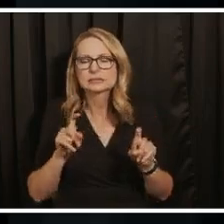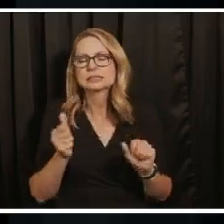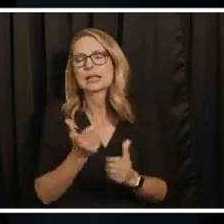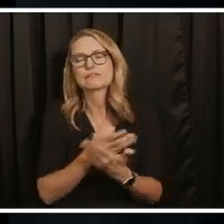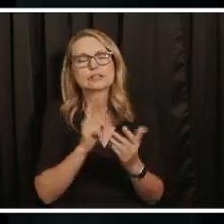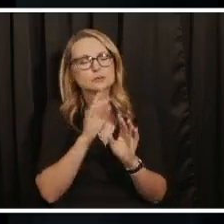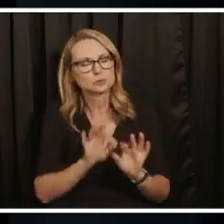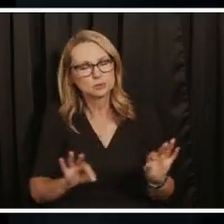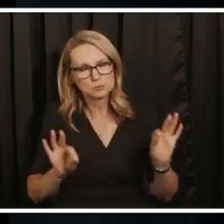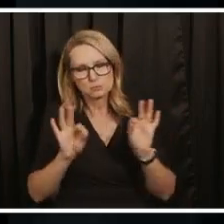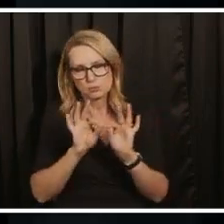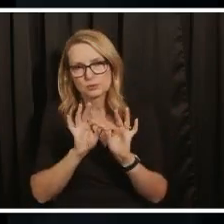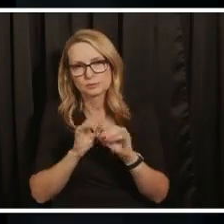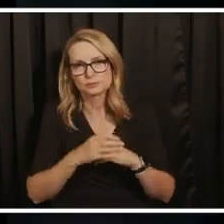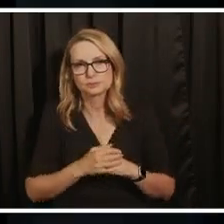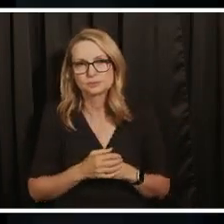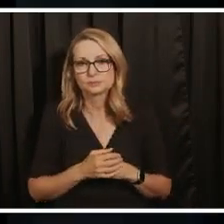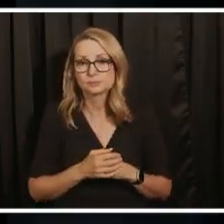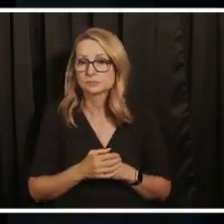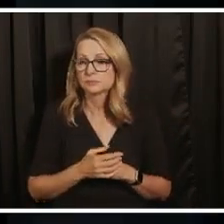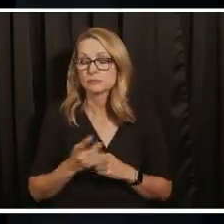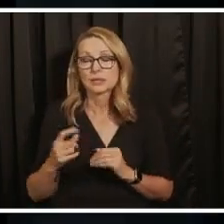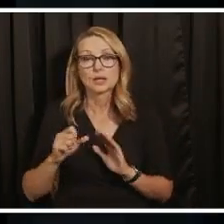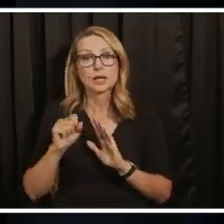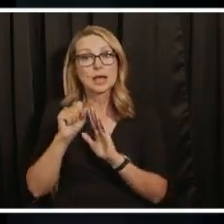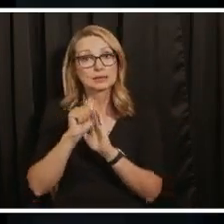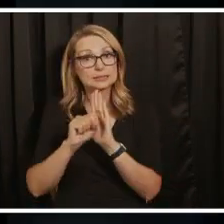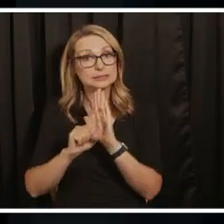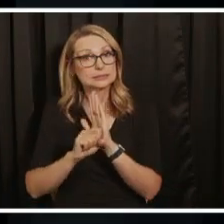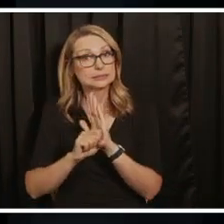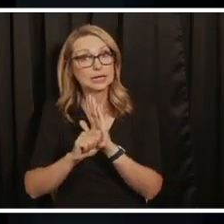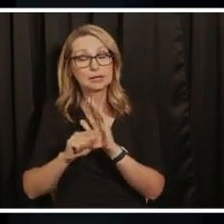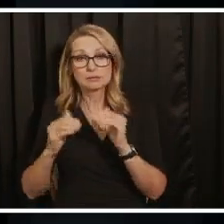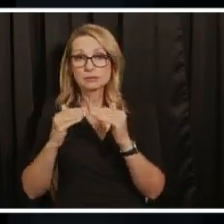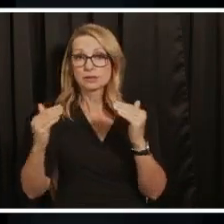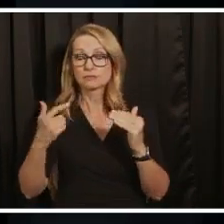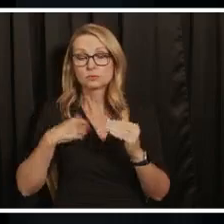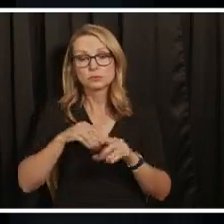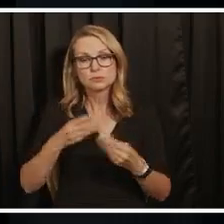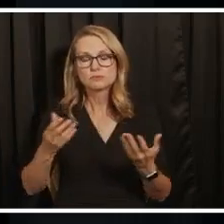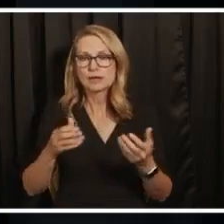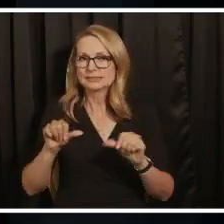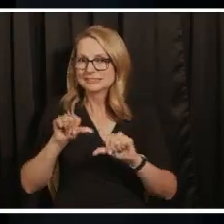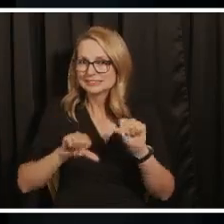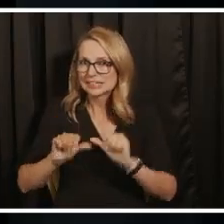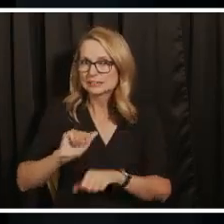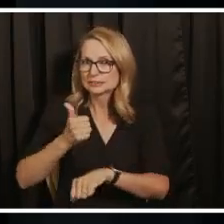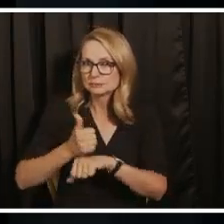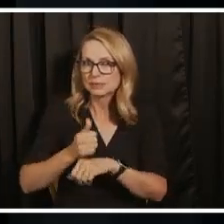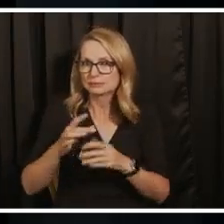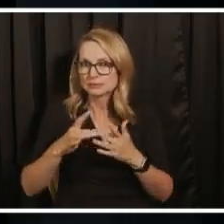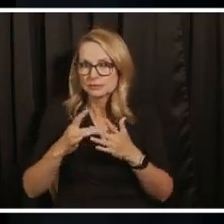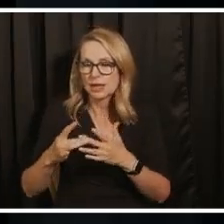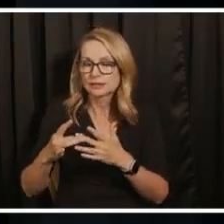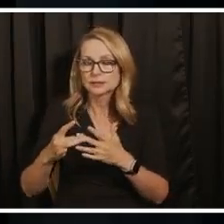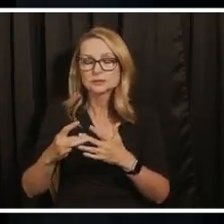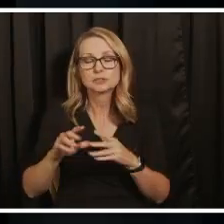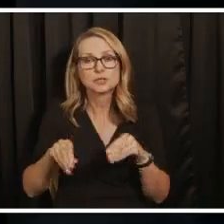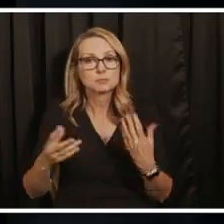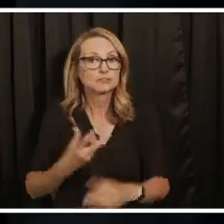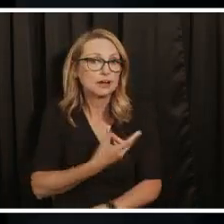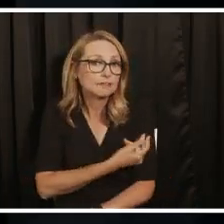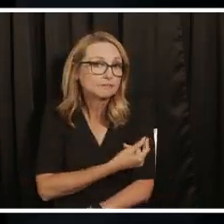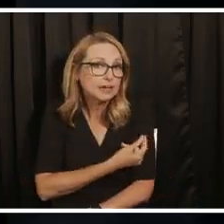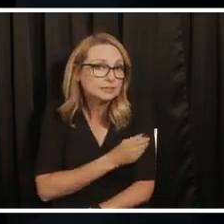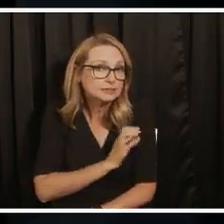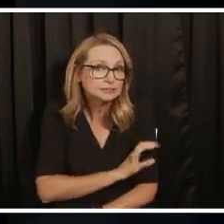important. We at the state are providing science-based guidance, vaccine clinics, testing, which